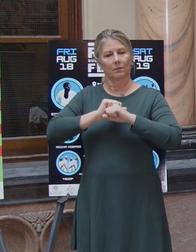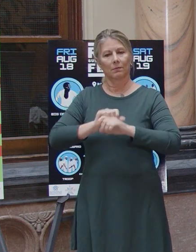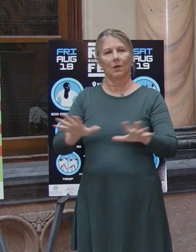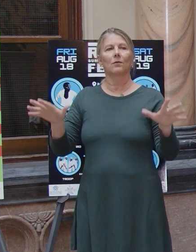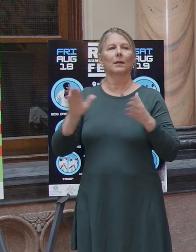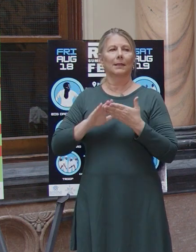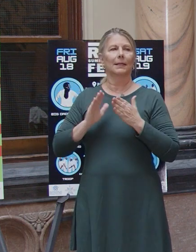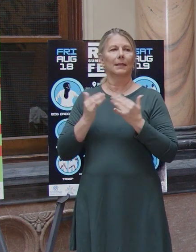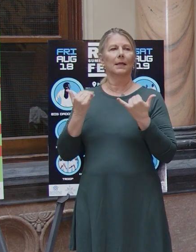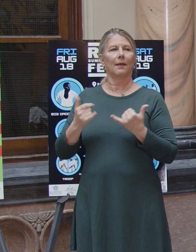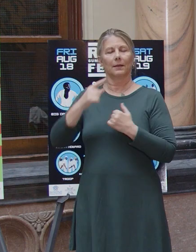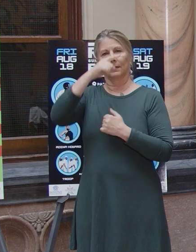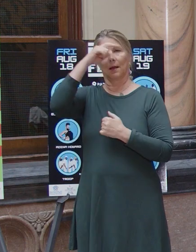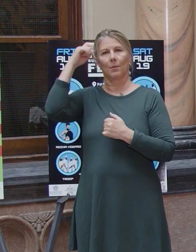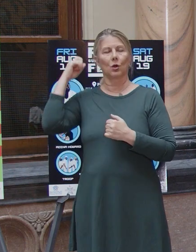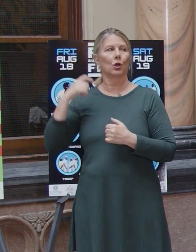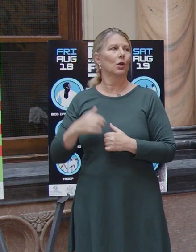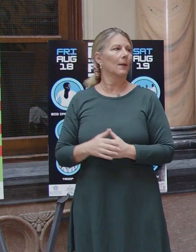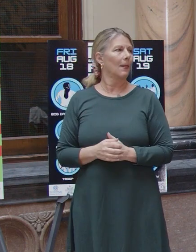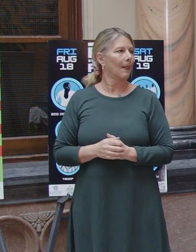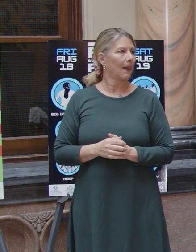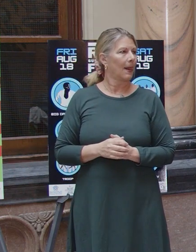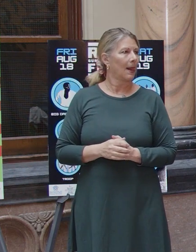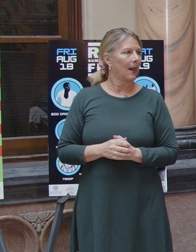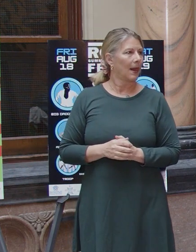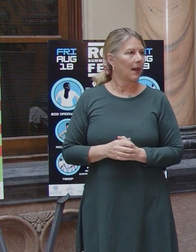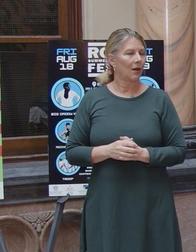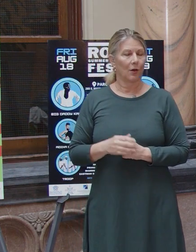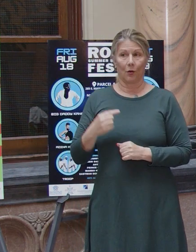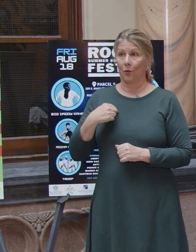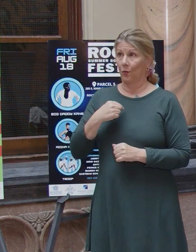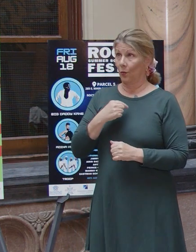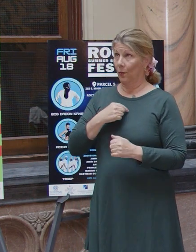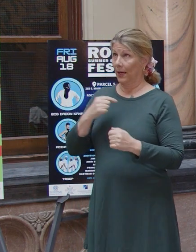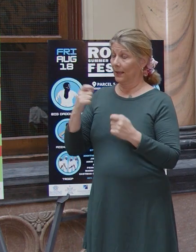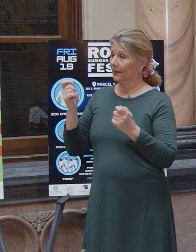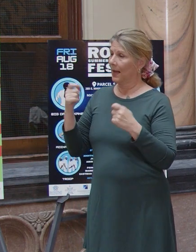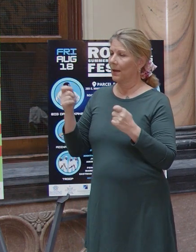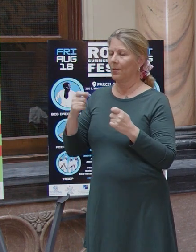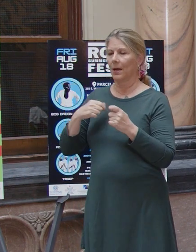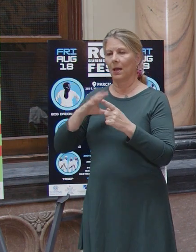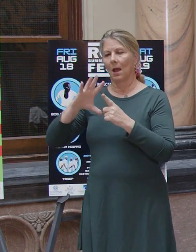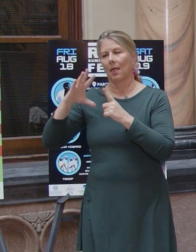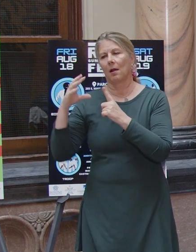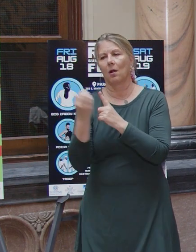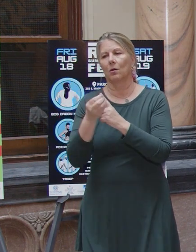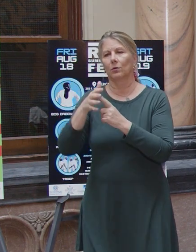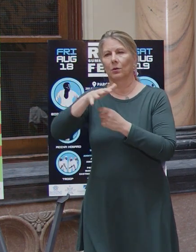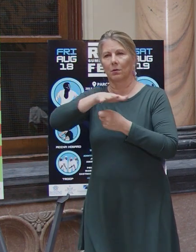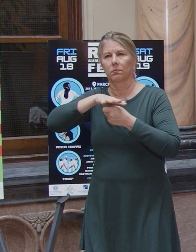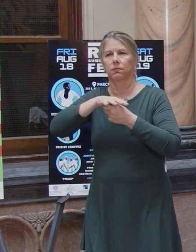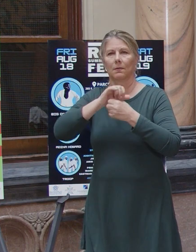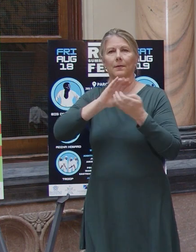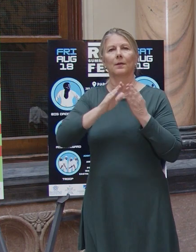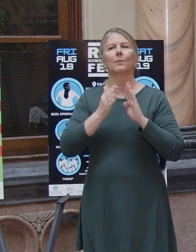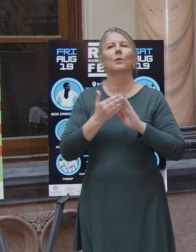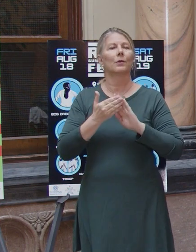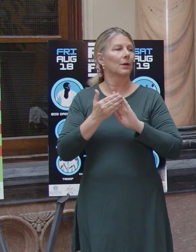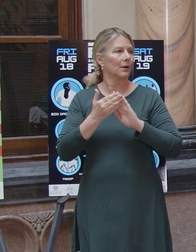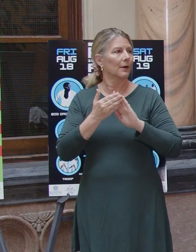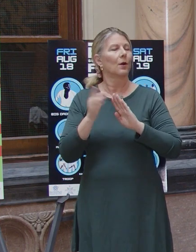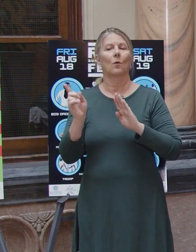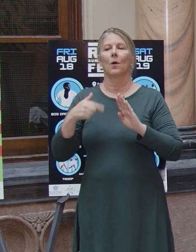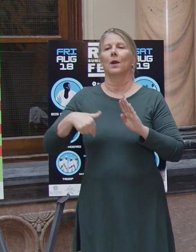summer. These concert series celebrate the vibrancy and culture of the community where we all